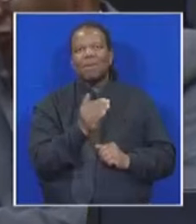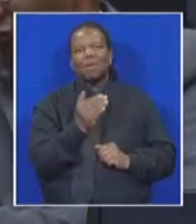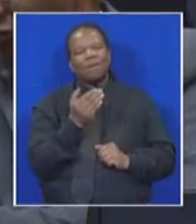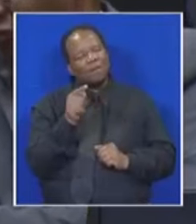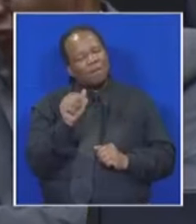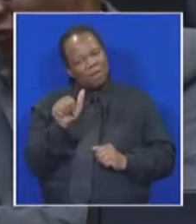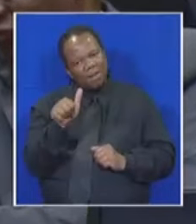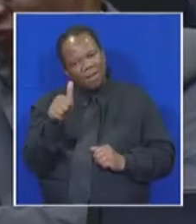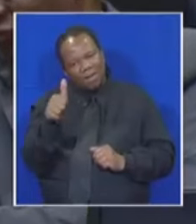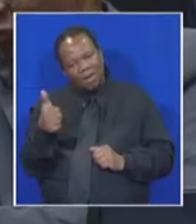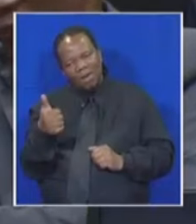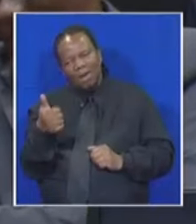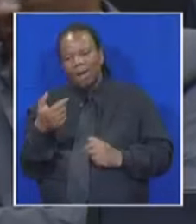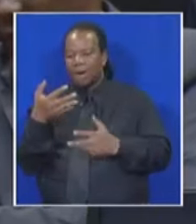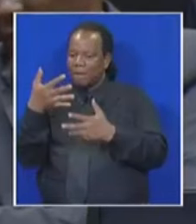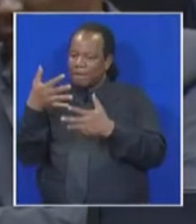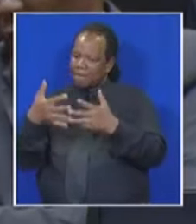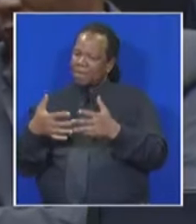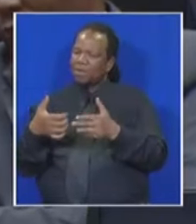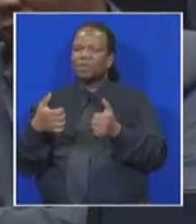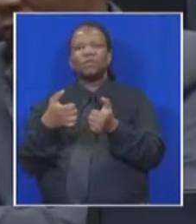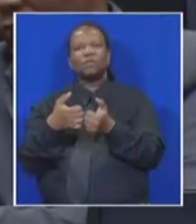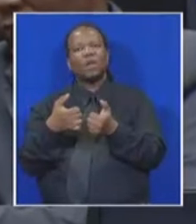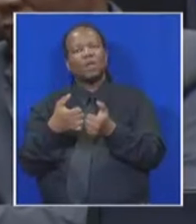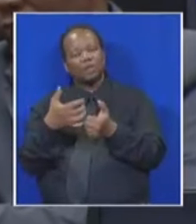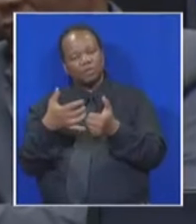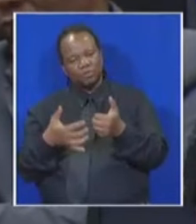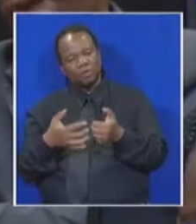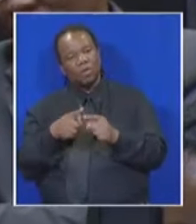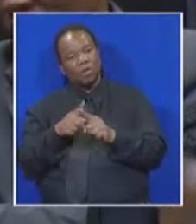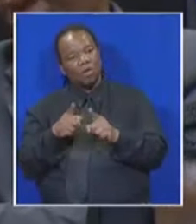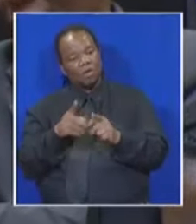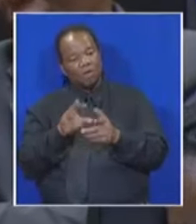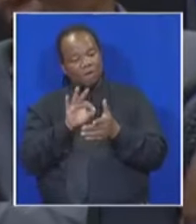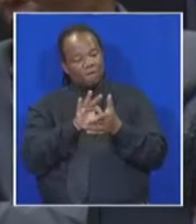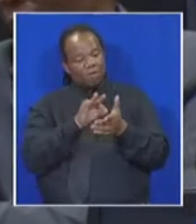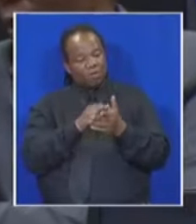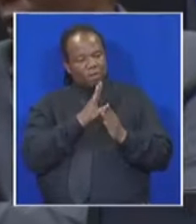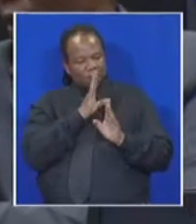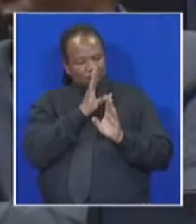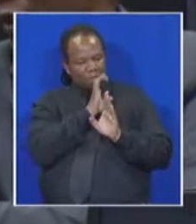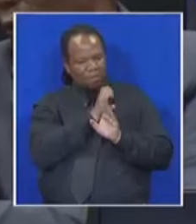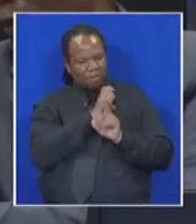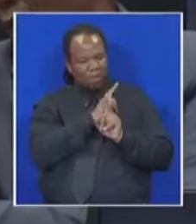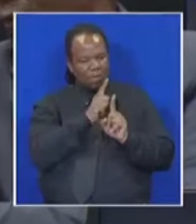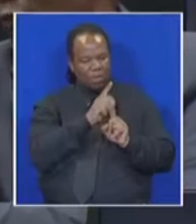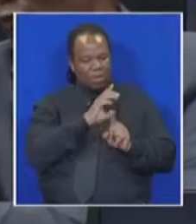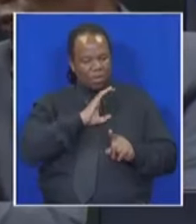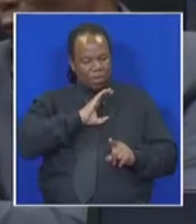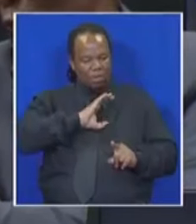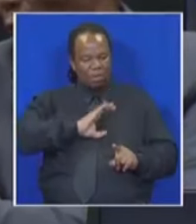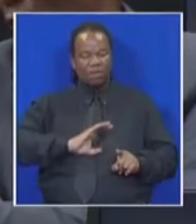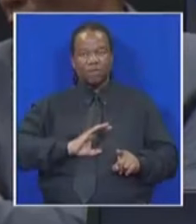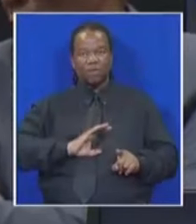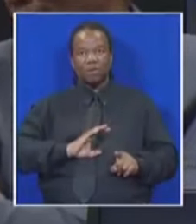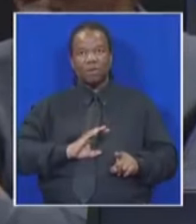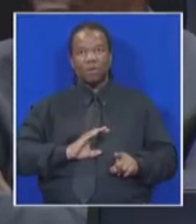of the challenge in respect of voting by secret ballot on a motion of no confidence fall to